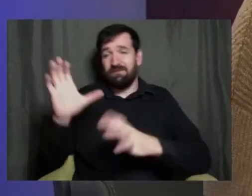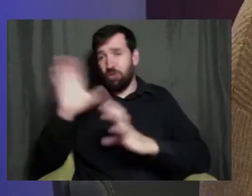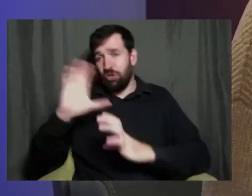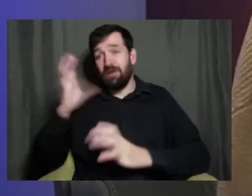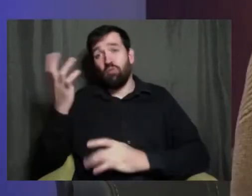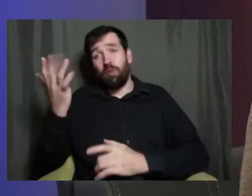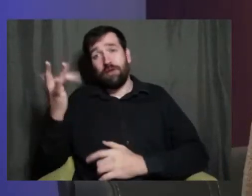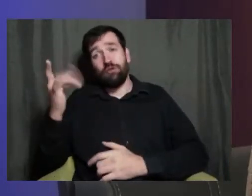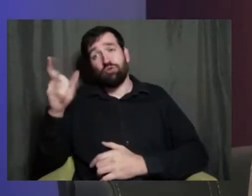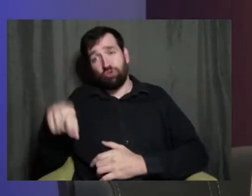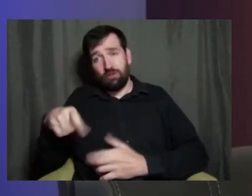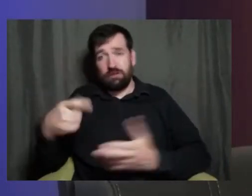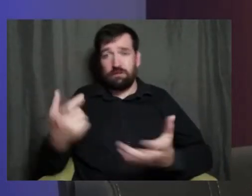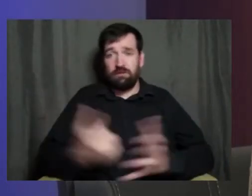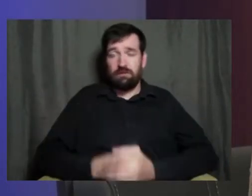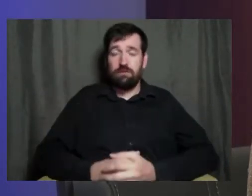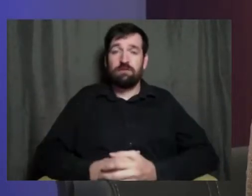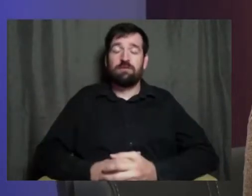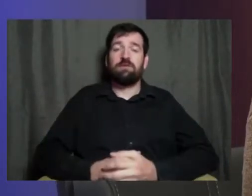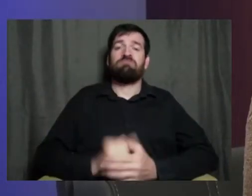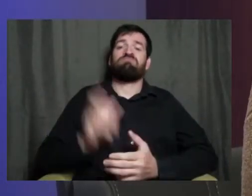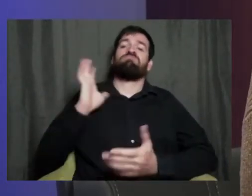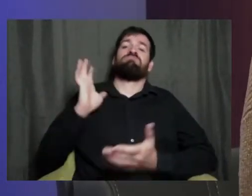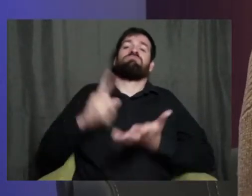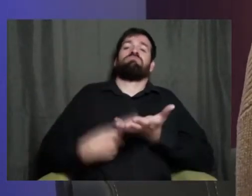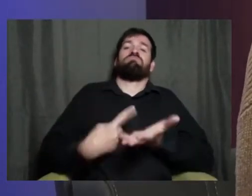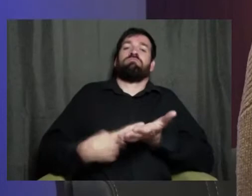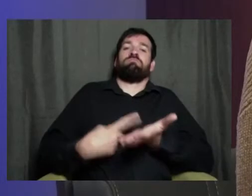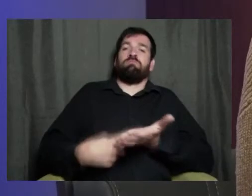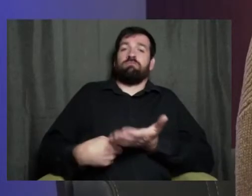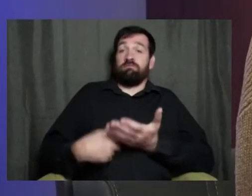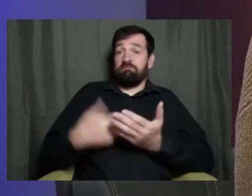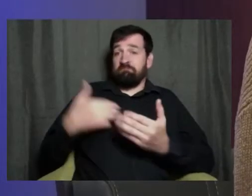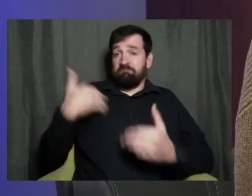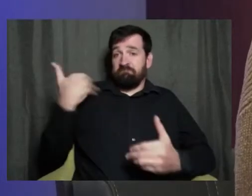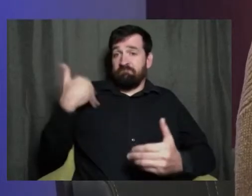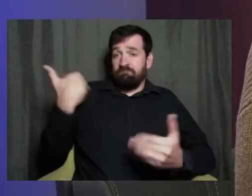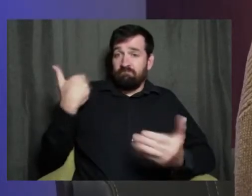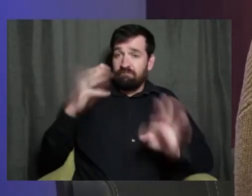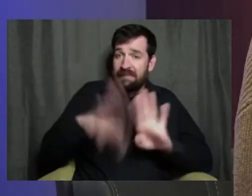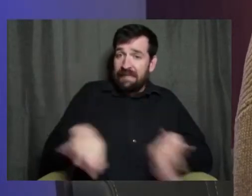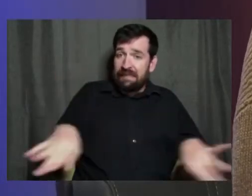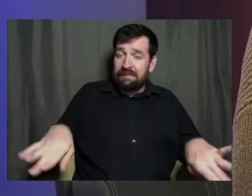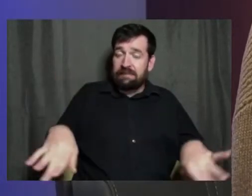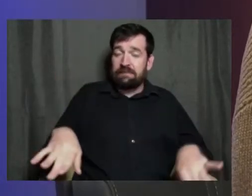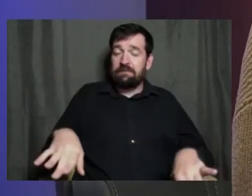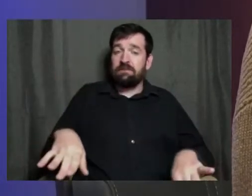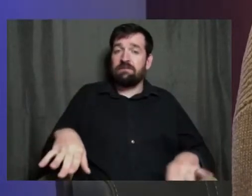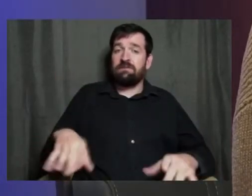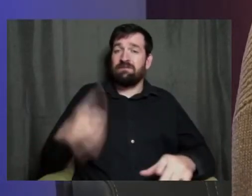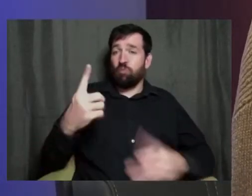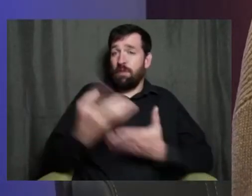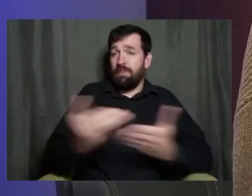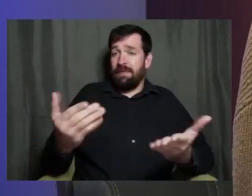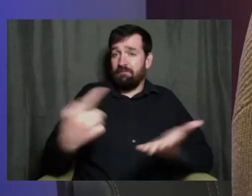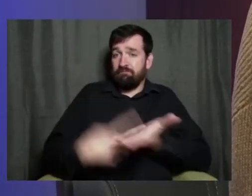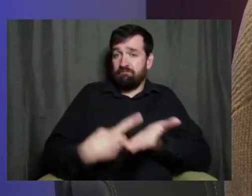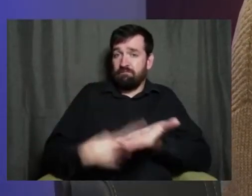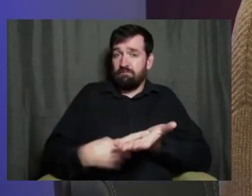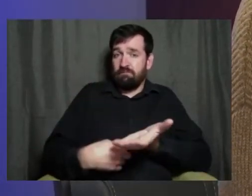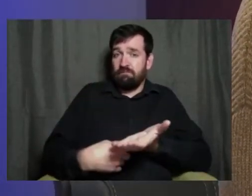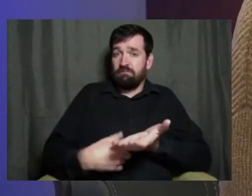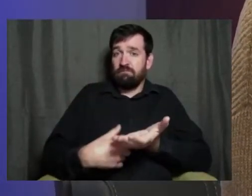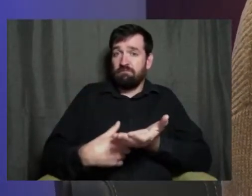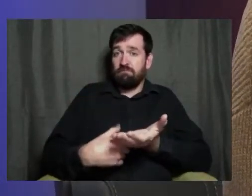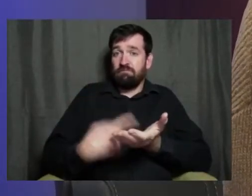were talking earlier, I had the thought of, when we think about having little kids and preparing kids for this, one thing to talk to kids about is that we do good for